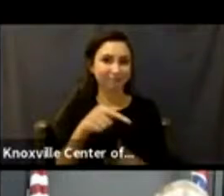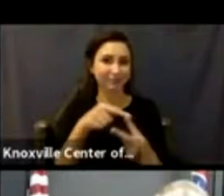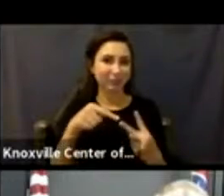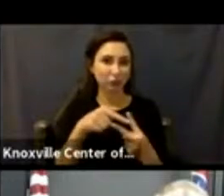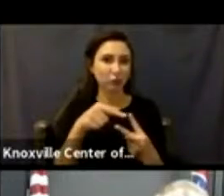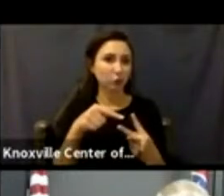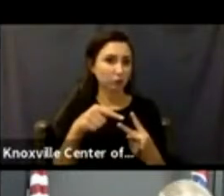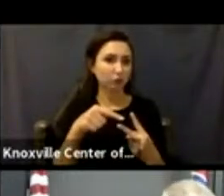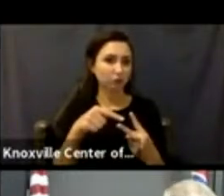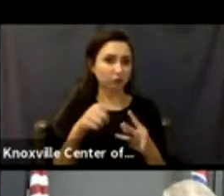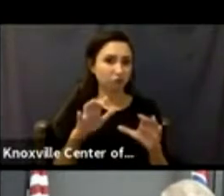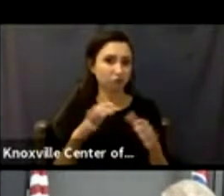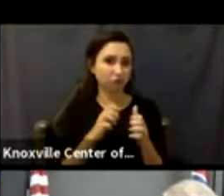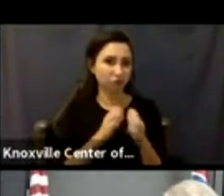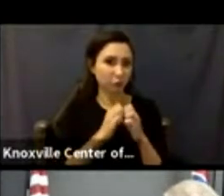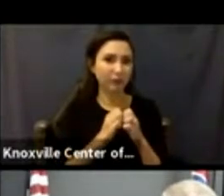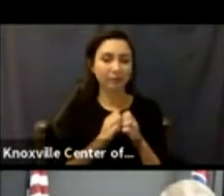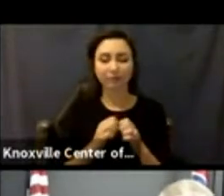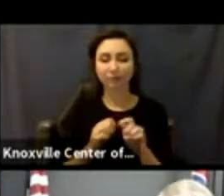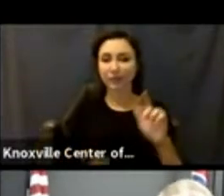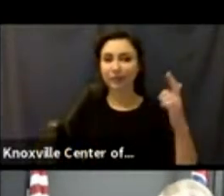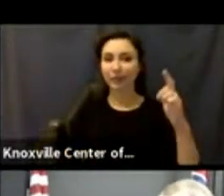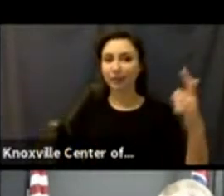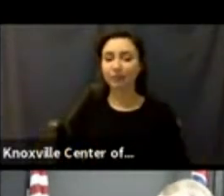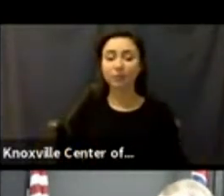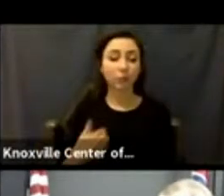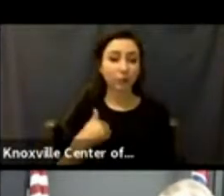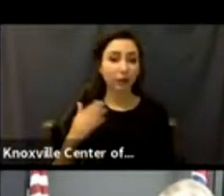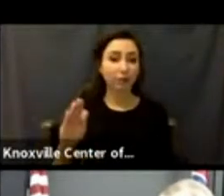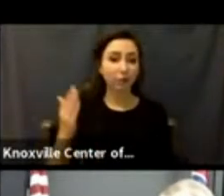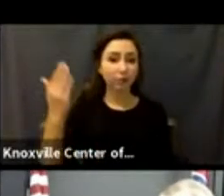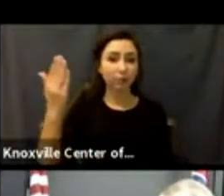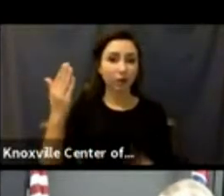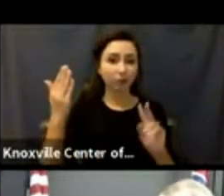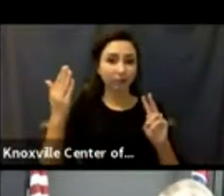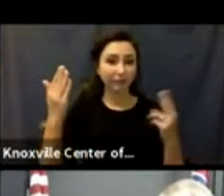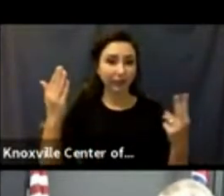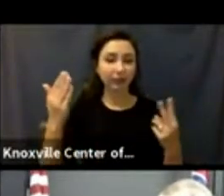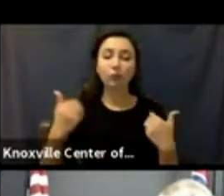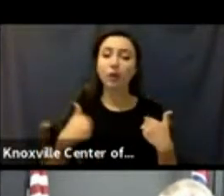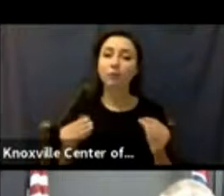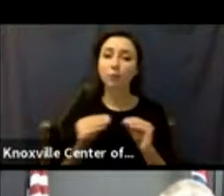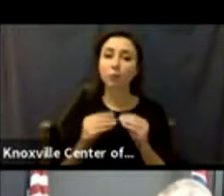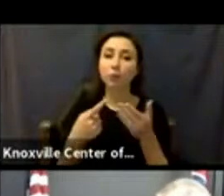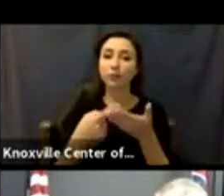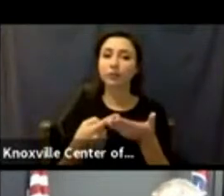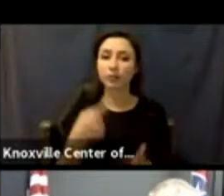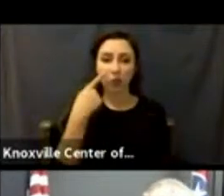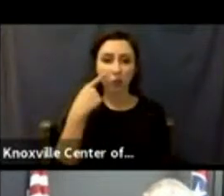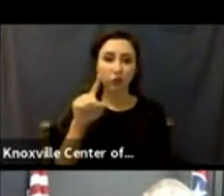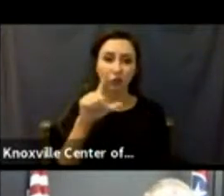that motion. We have a motion and a second. Further discussion on 2020-8.